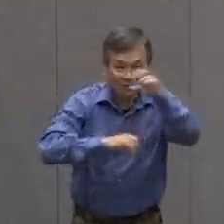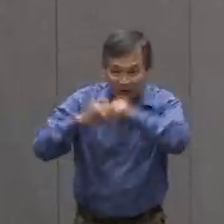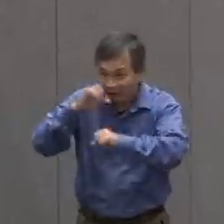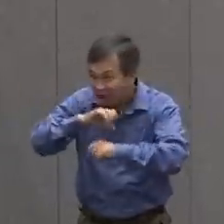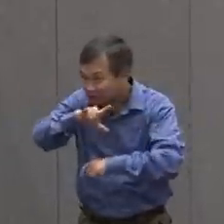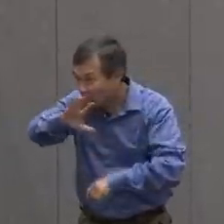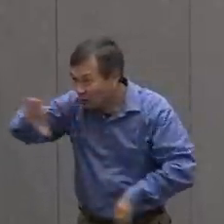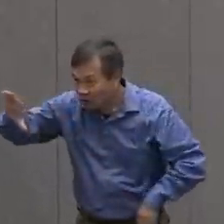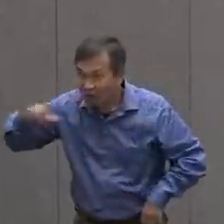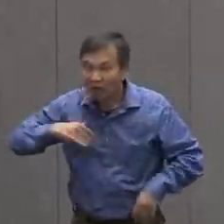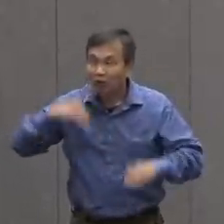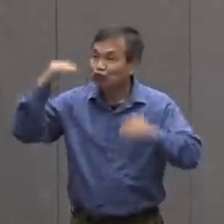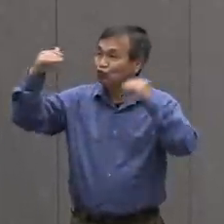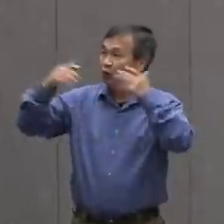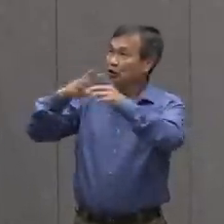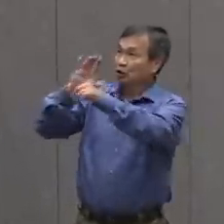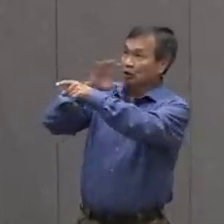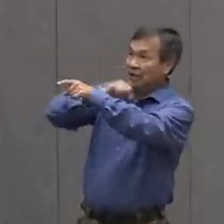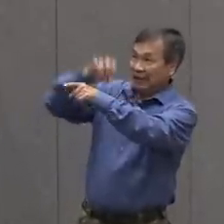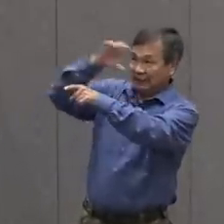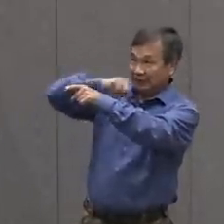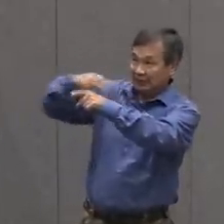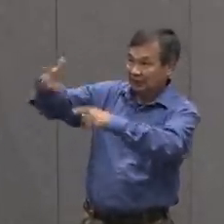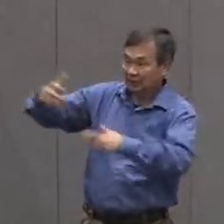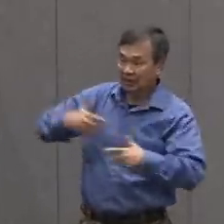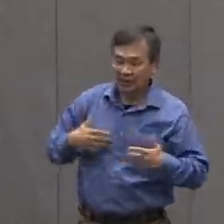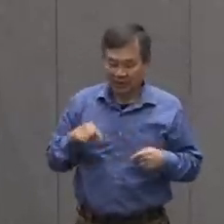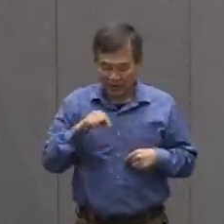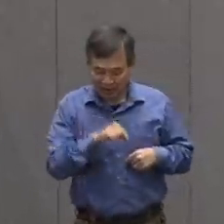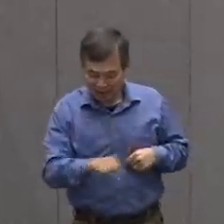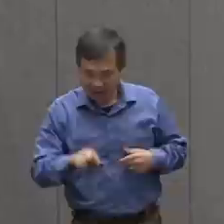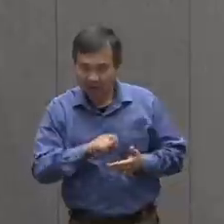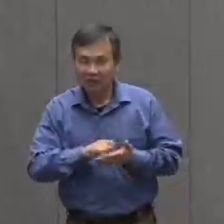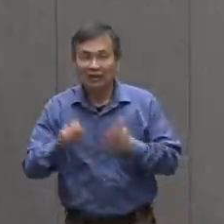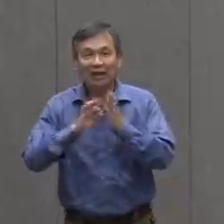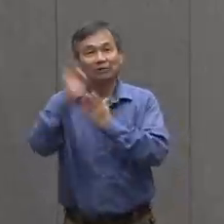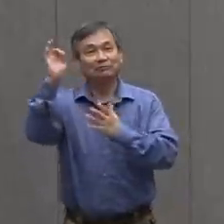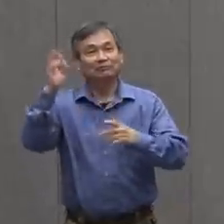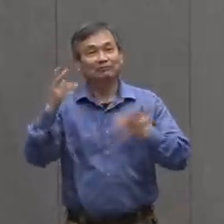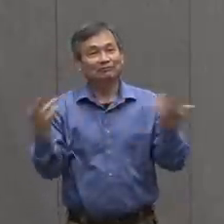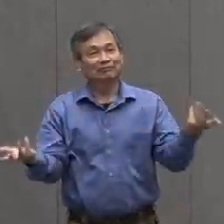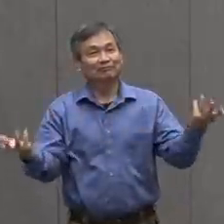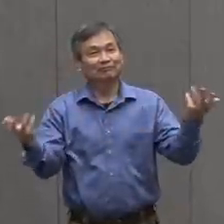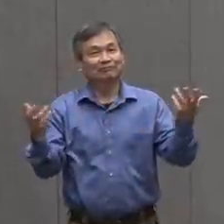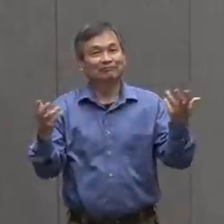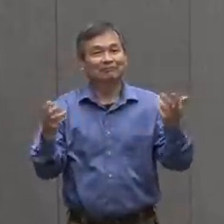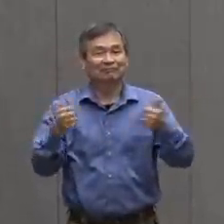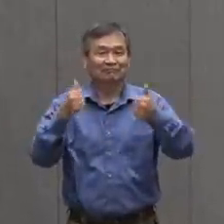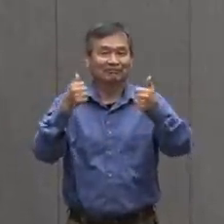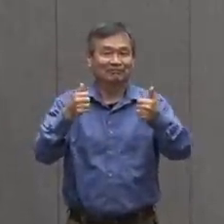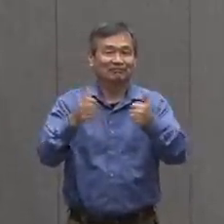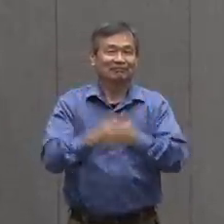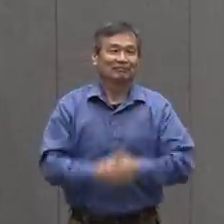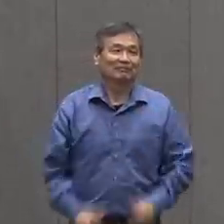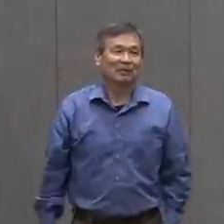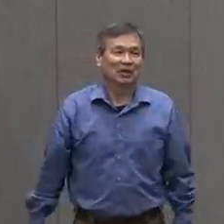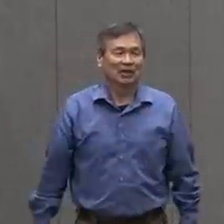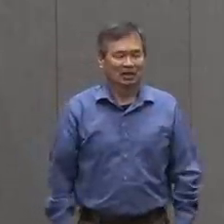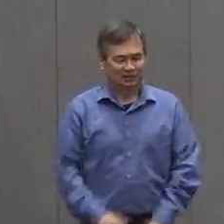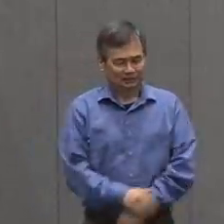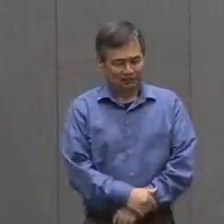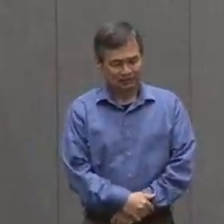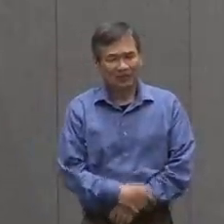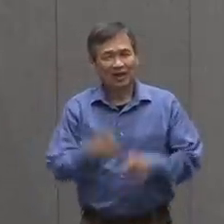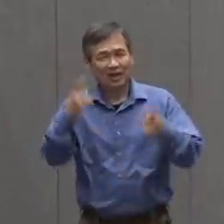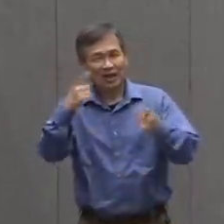grown-up, and see who can get the closest. All right, friends. So Last